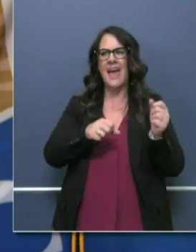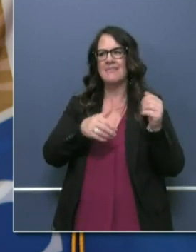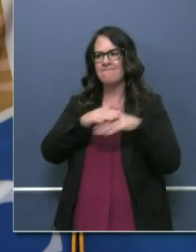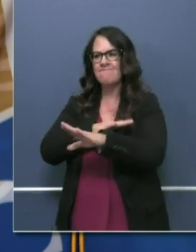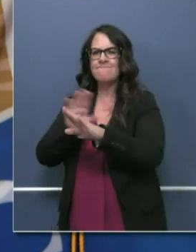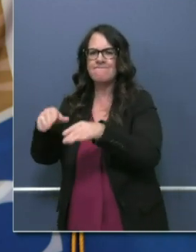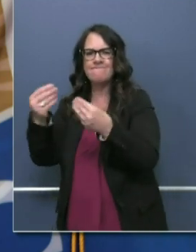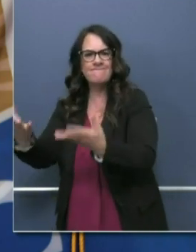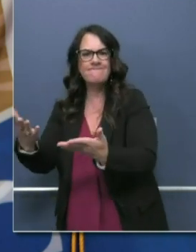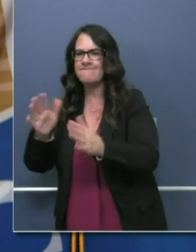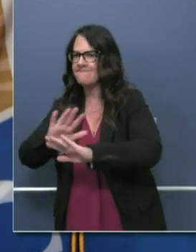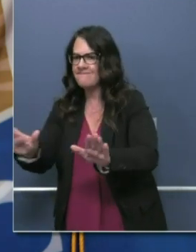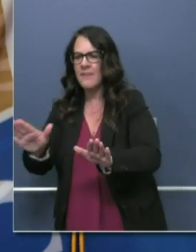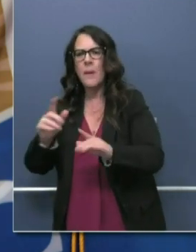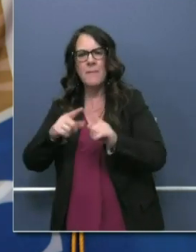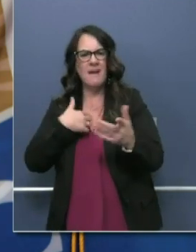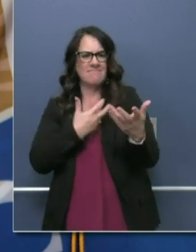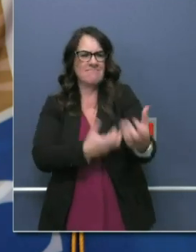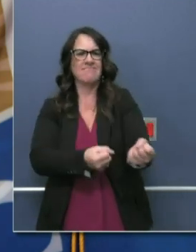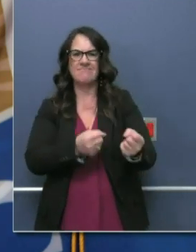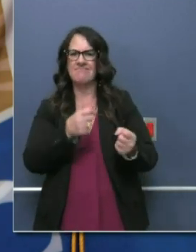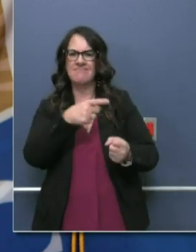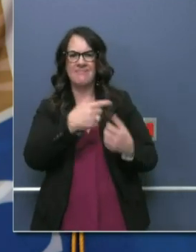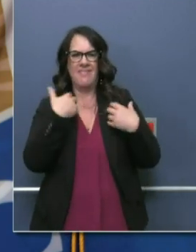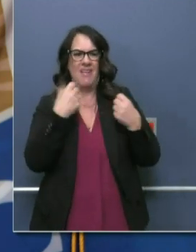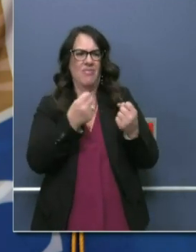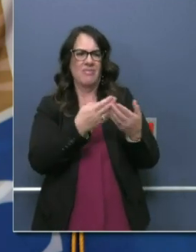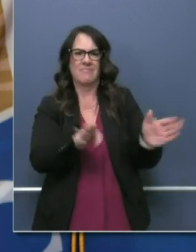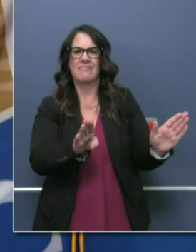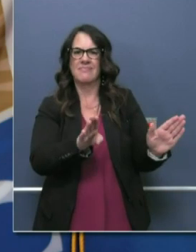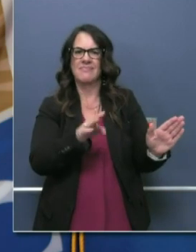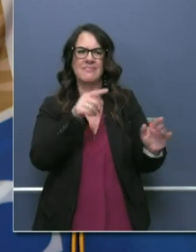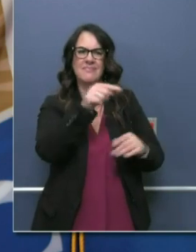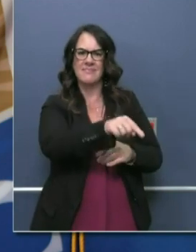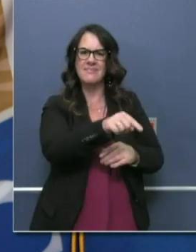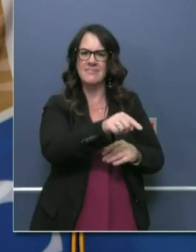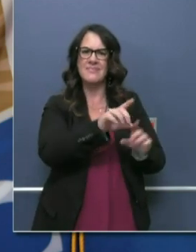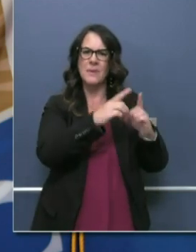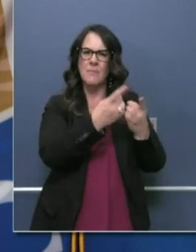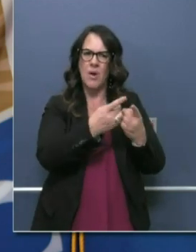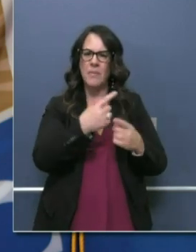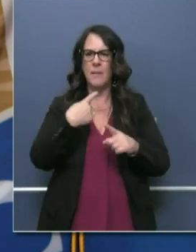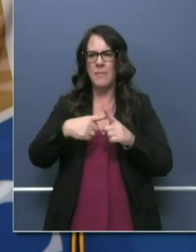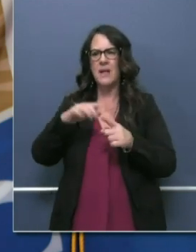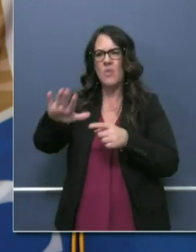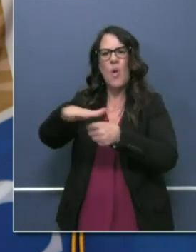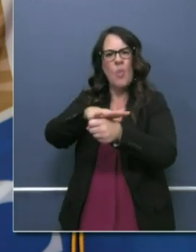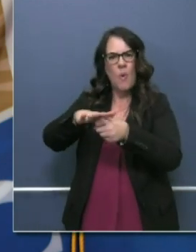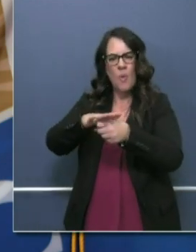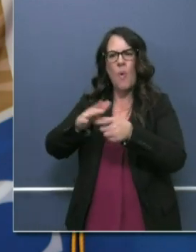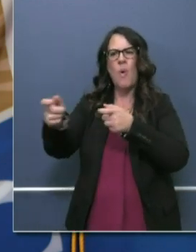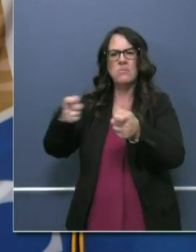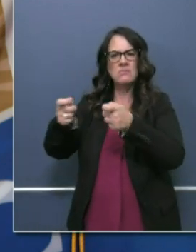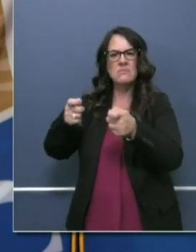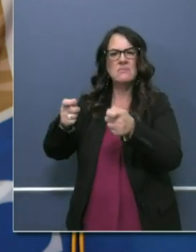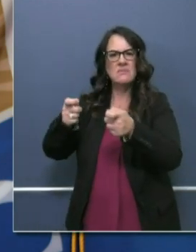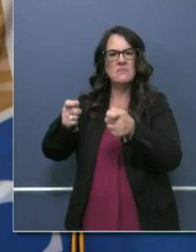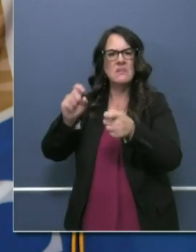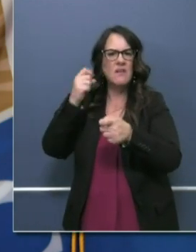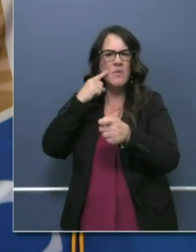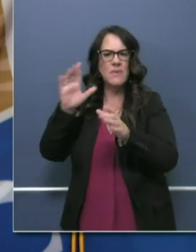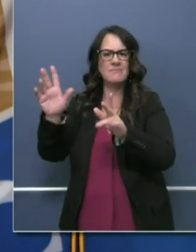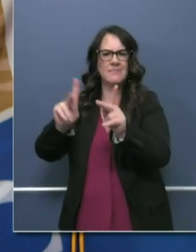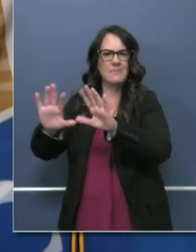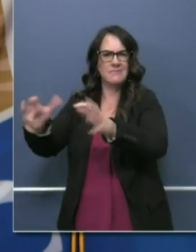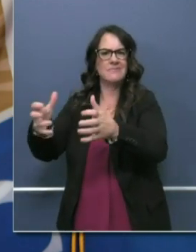local health directors, great confidence in local officials to understand the conditions in their unique communities. And we have